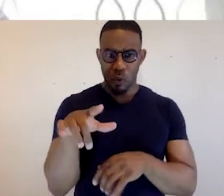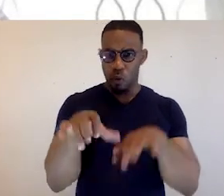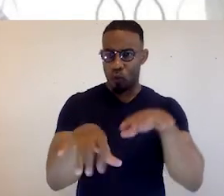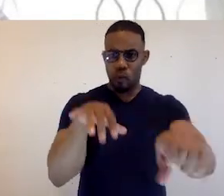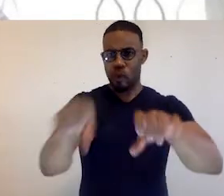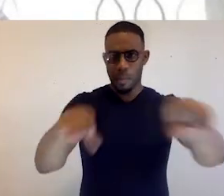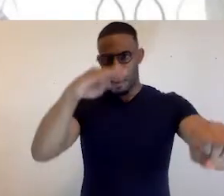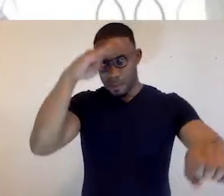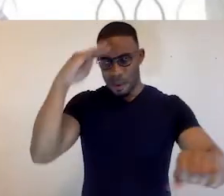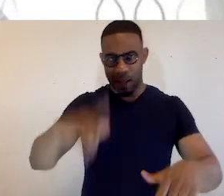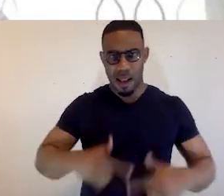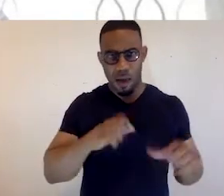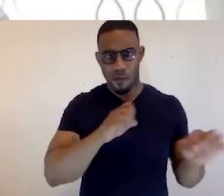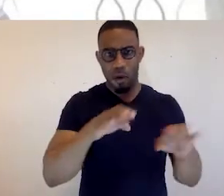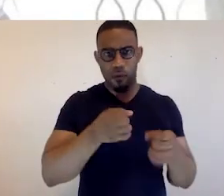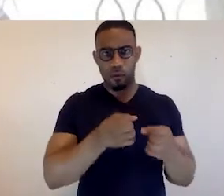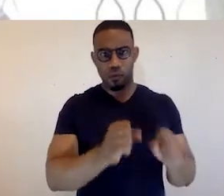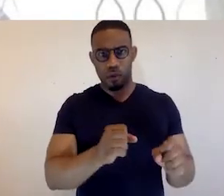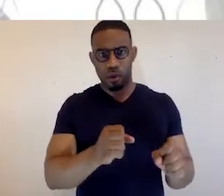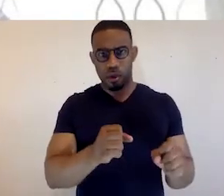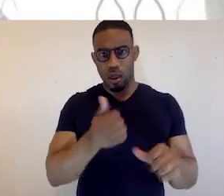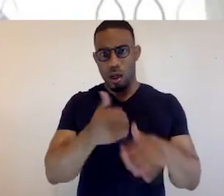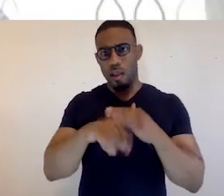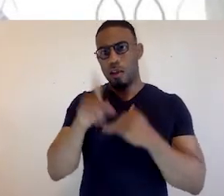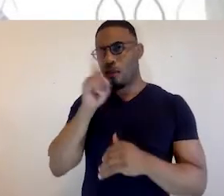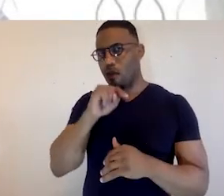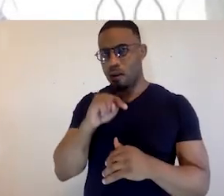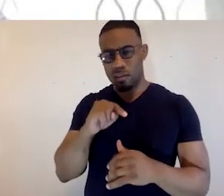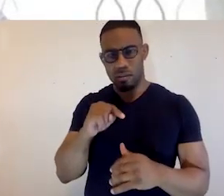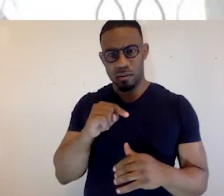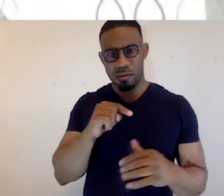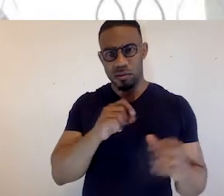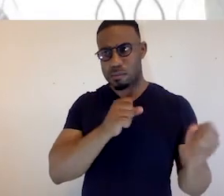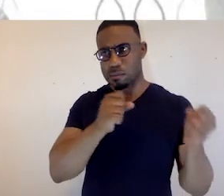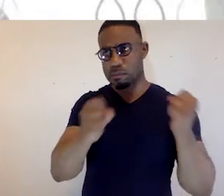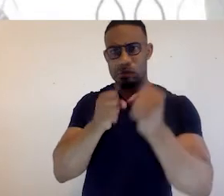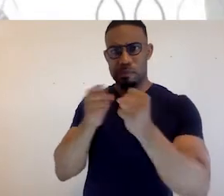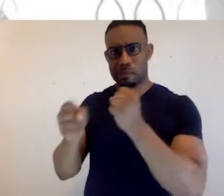Black lives off the street under false pretenses